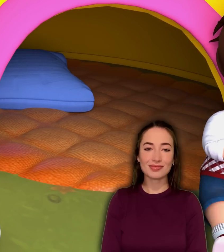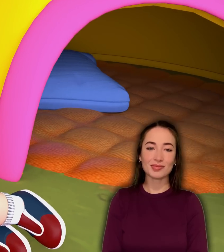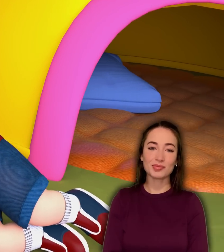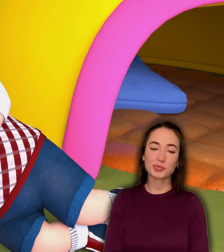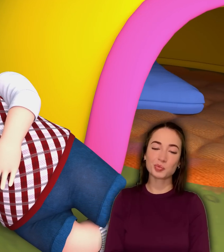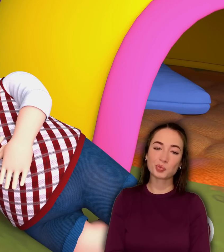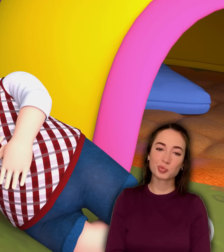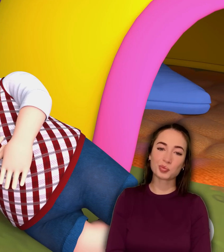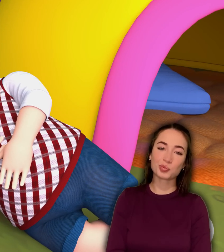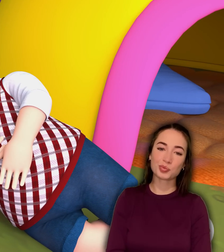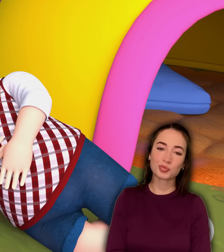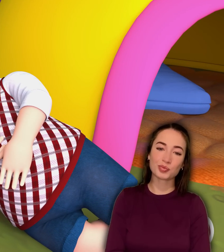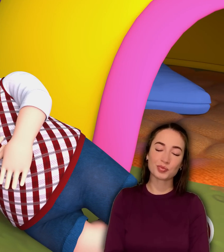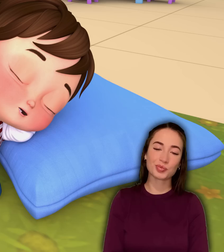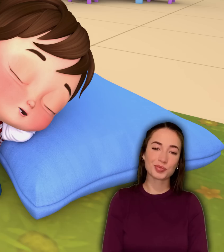day